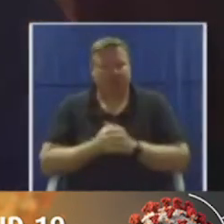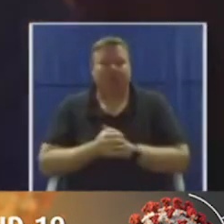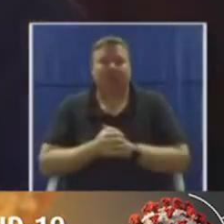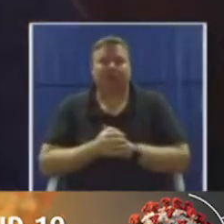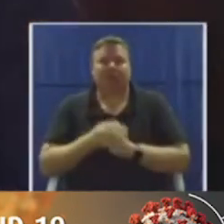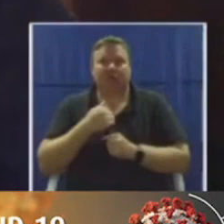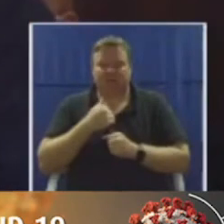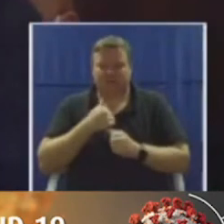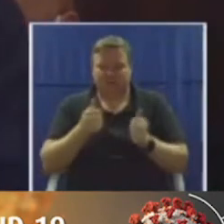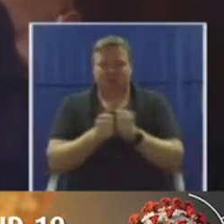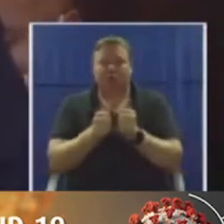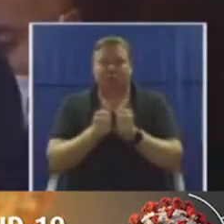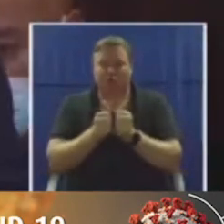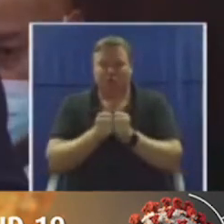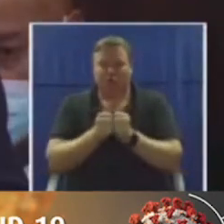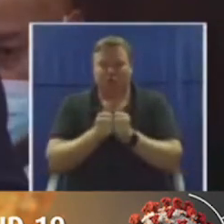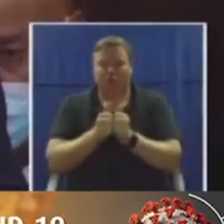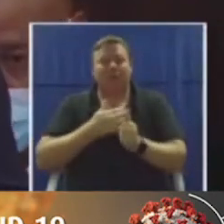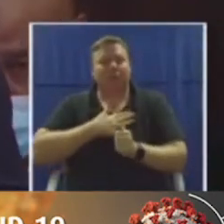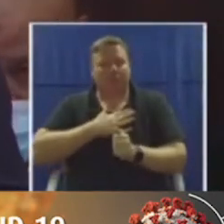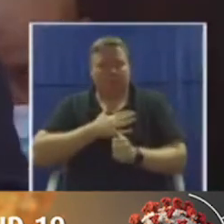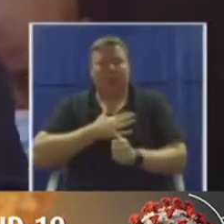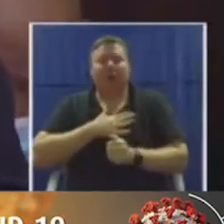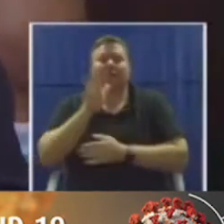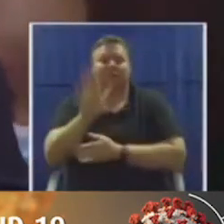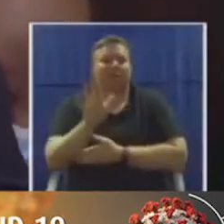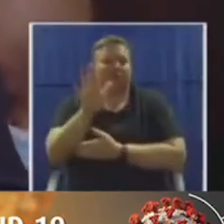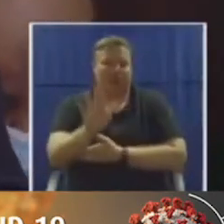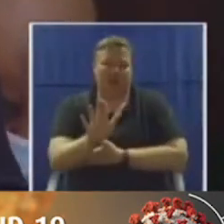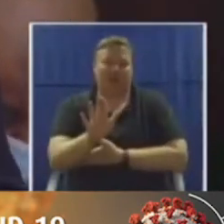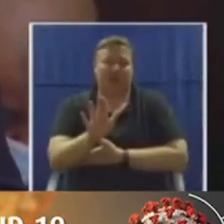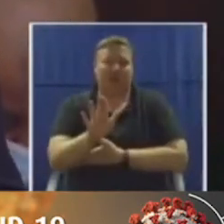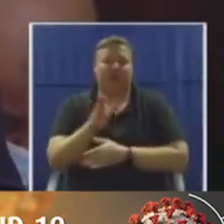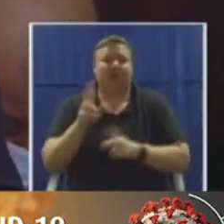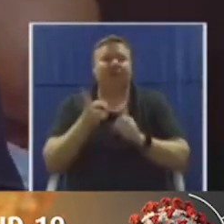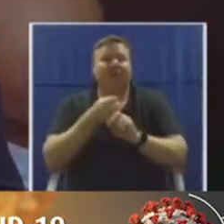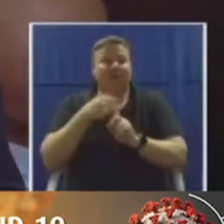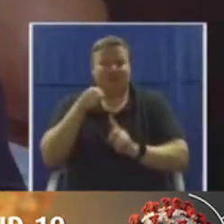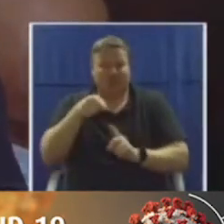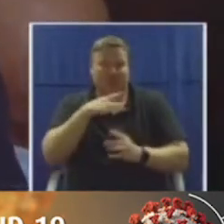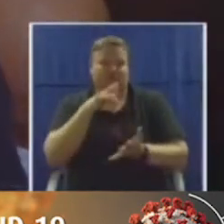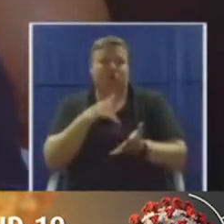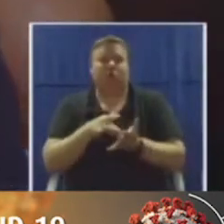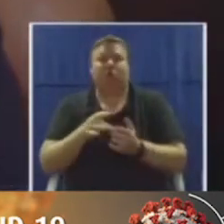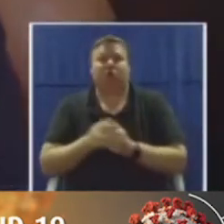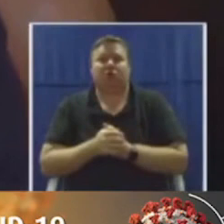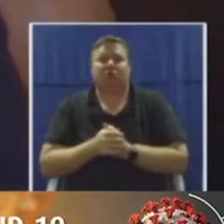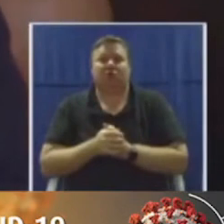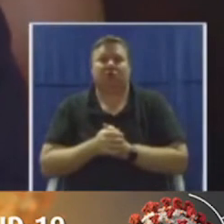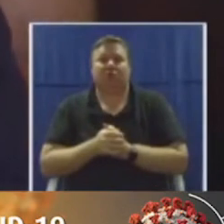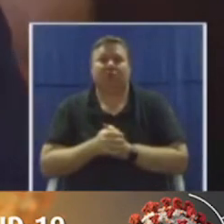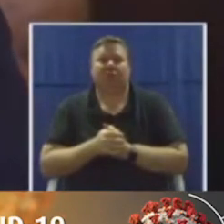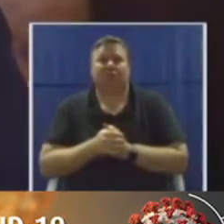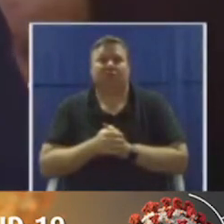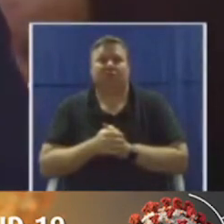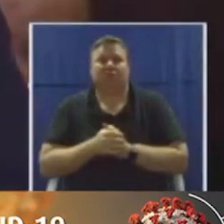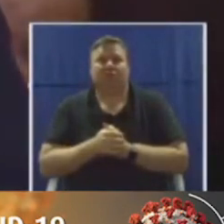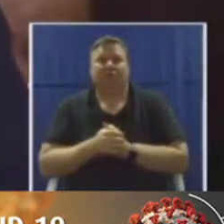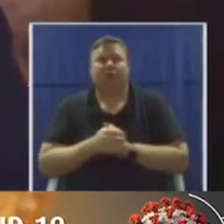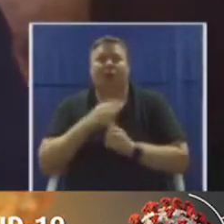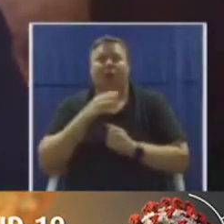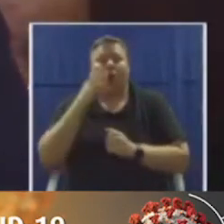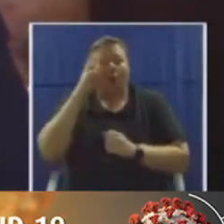join in expressing my sincere sympathy to the victims of this crisis, and I certainly wish all of